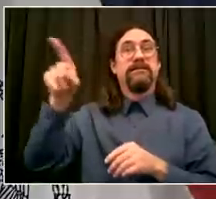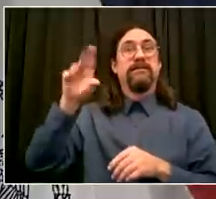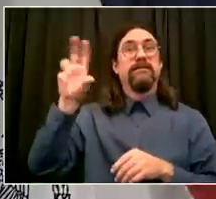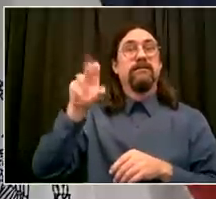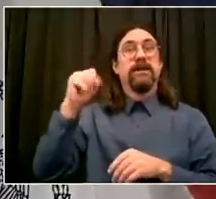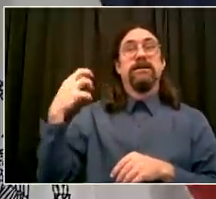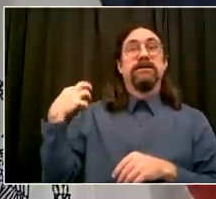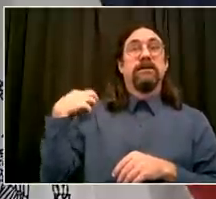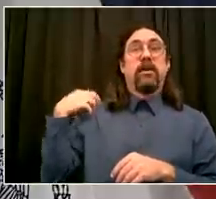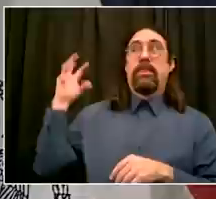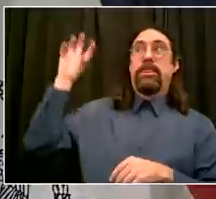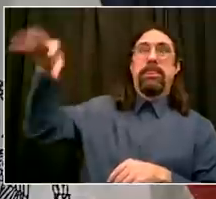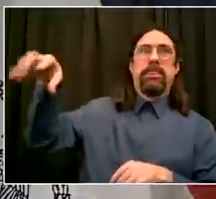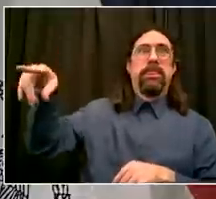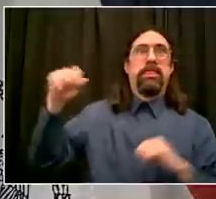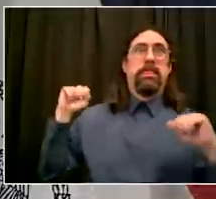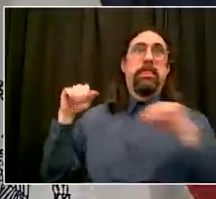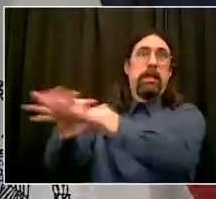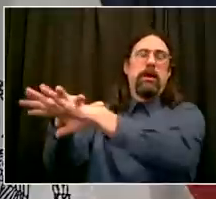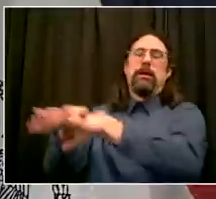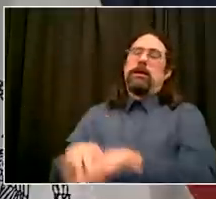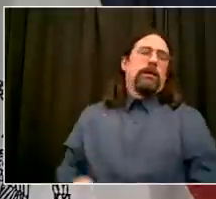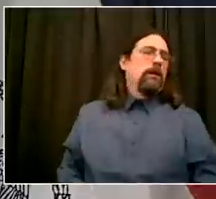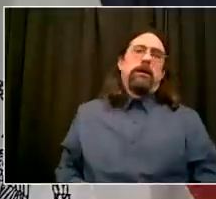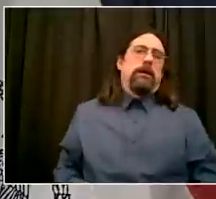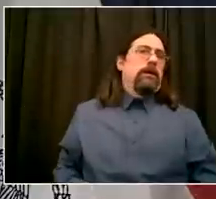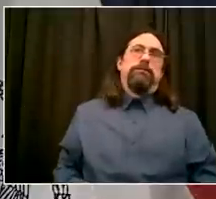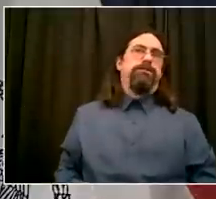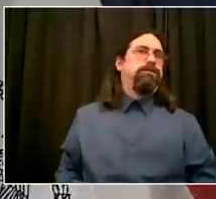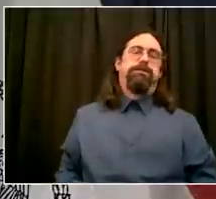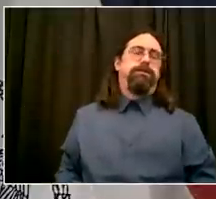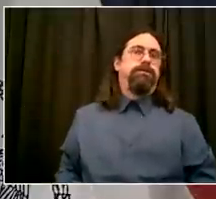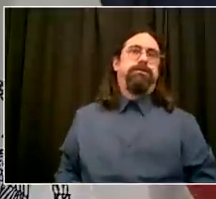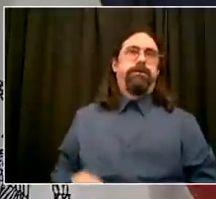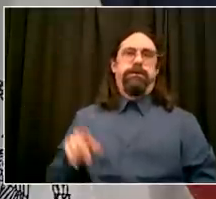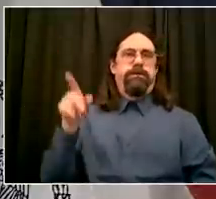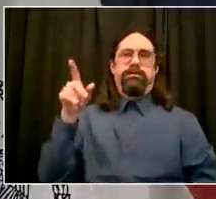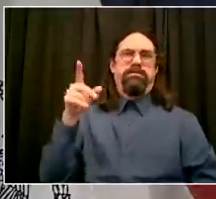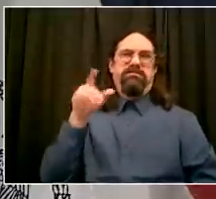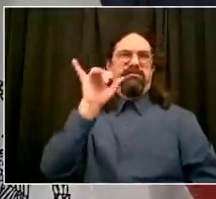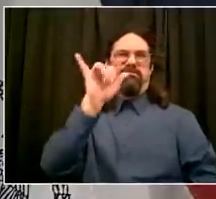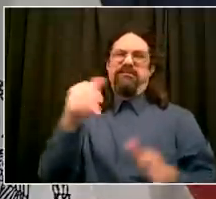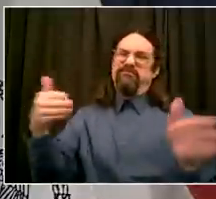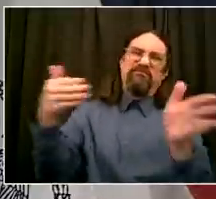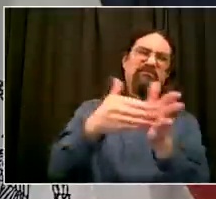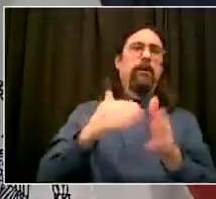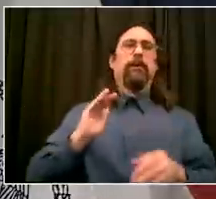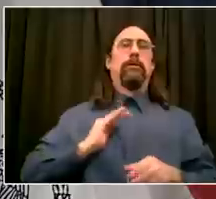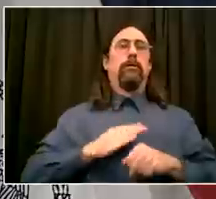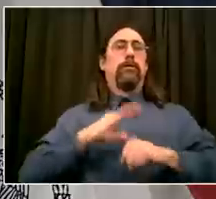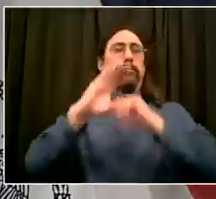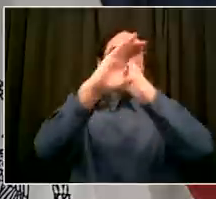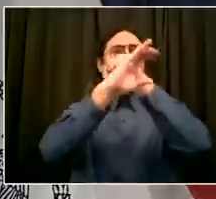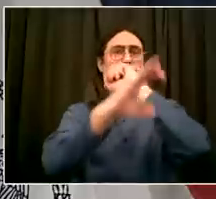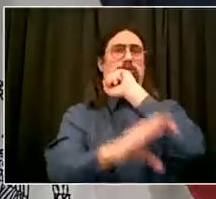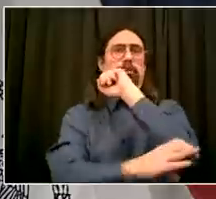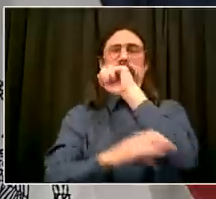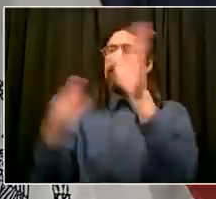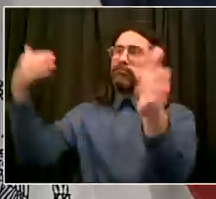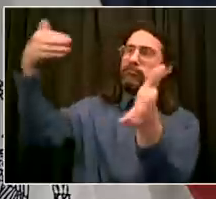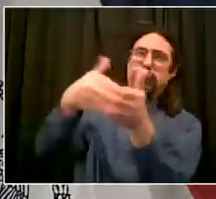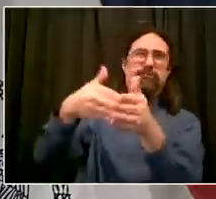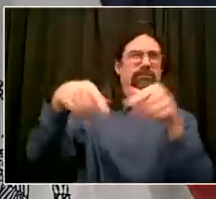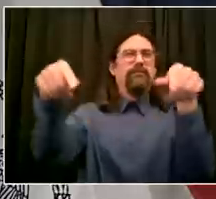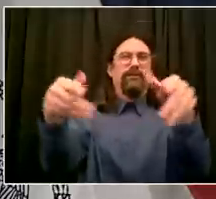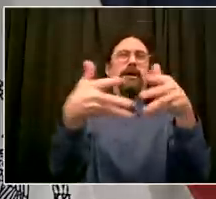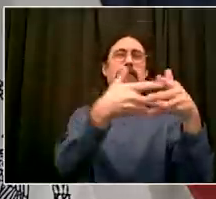come to a resolution, we're going to have something to say. But yes, there are several contracts with the city of New York, and they're all under review right now.